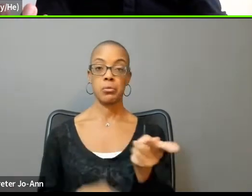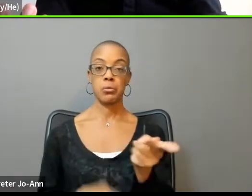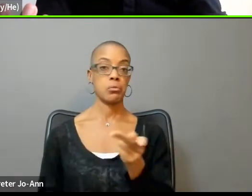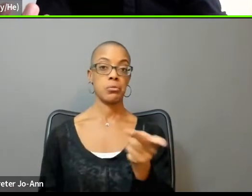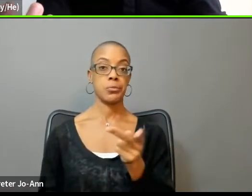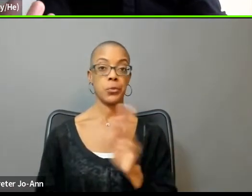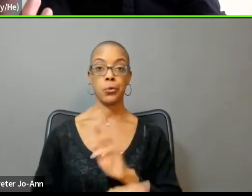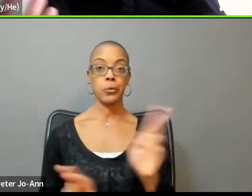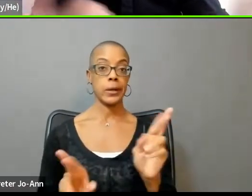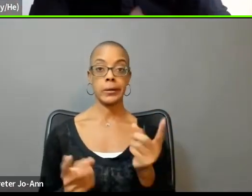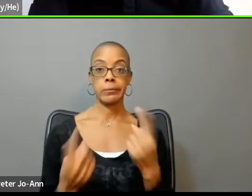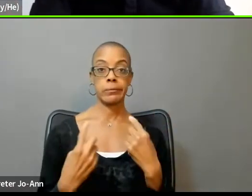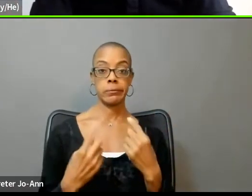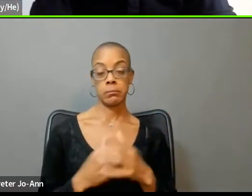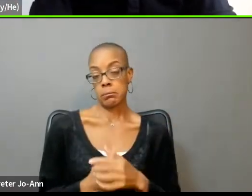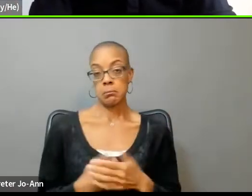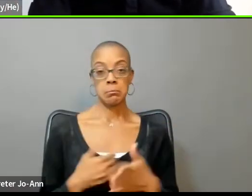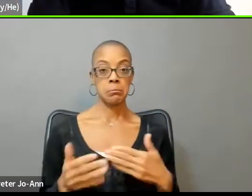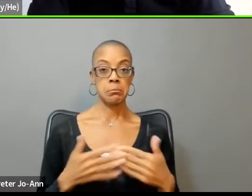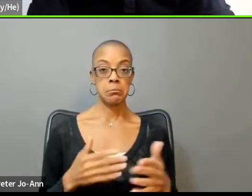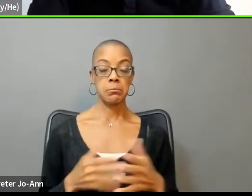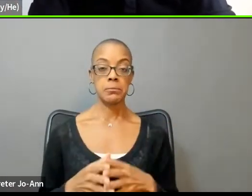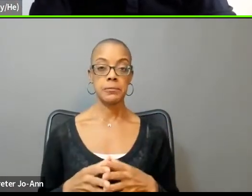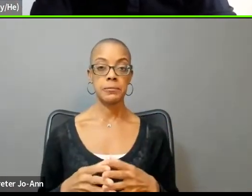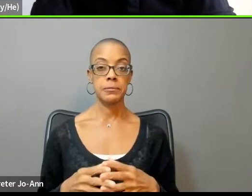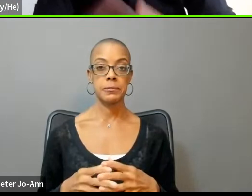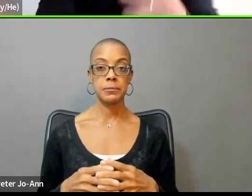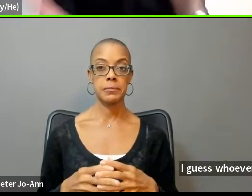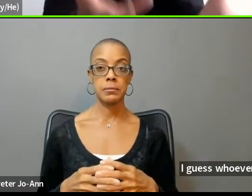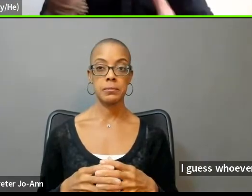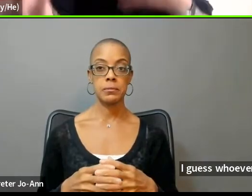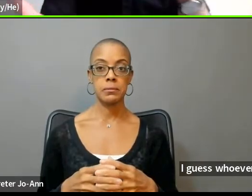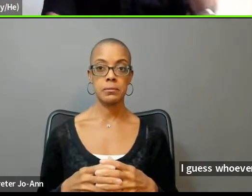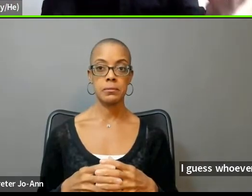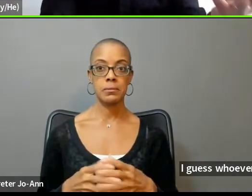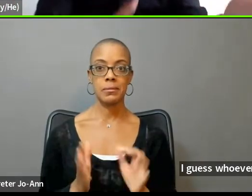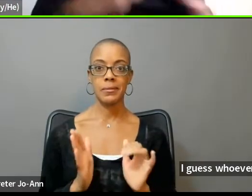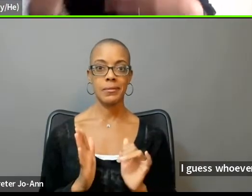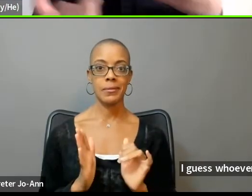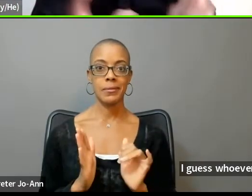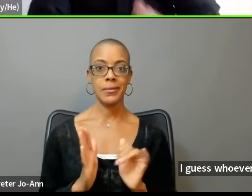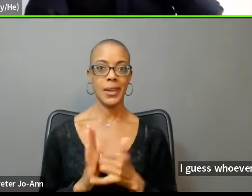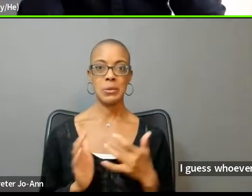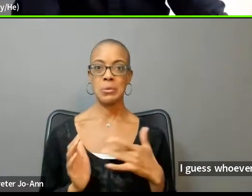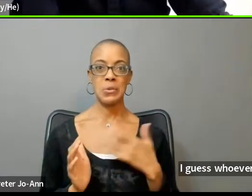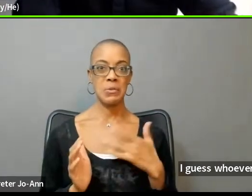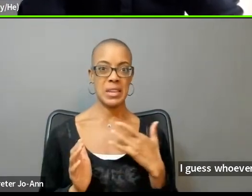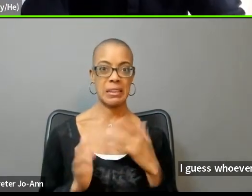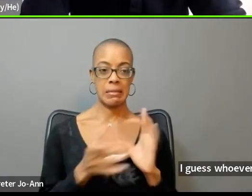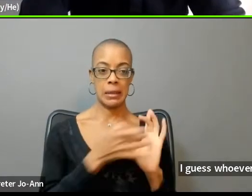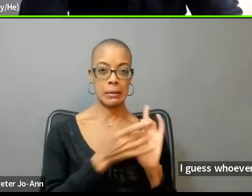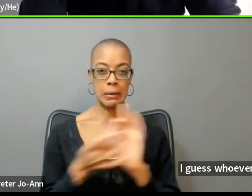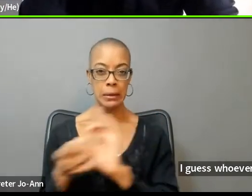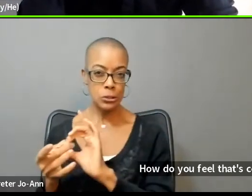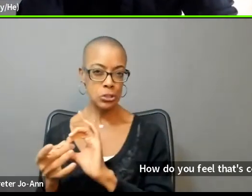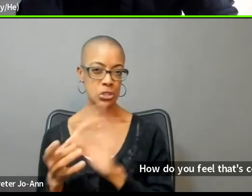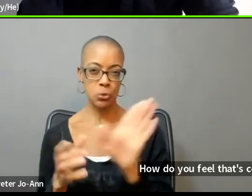ready to go first. Yeah. How do you feel that's connected, and what are your thoughts on that?